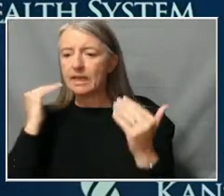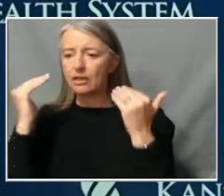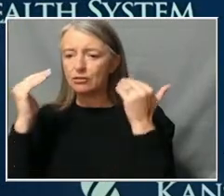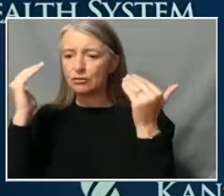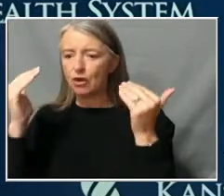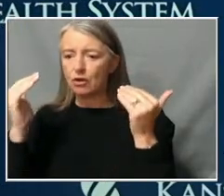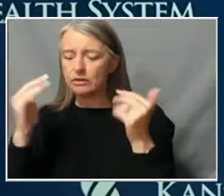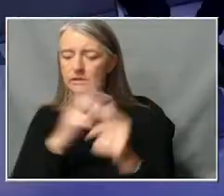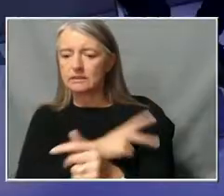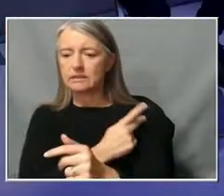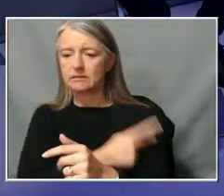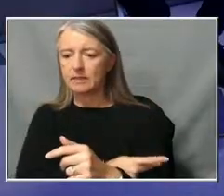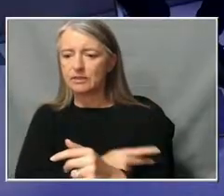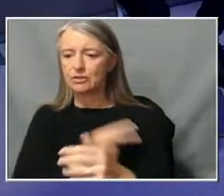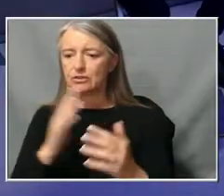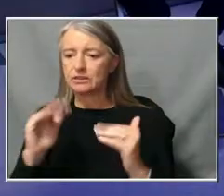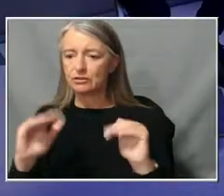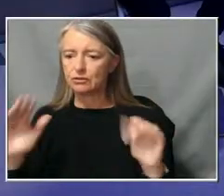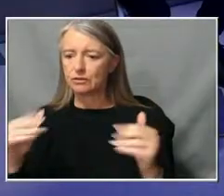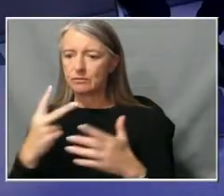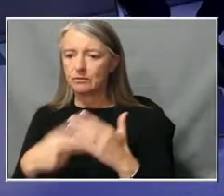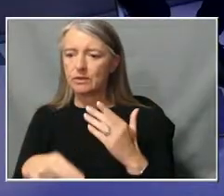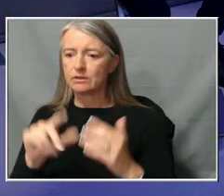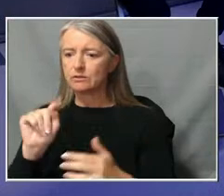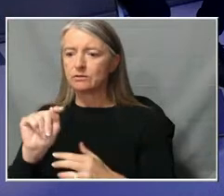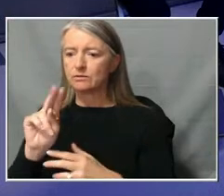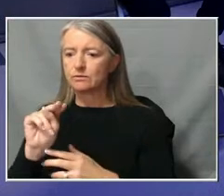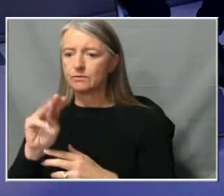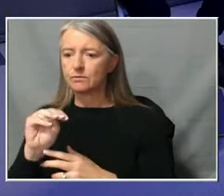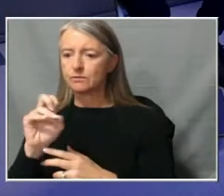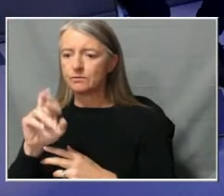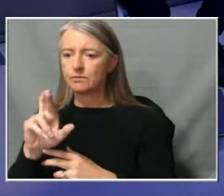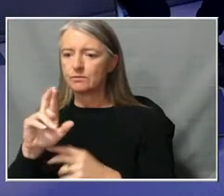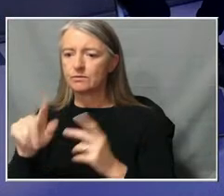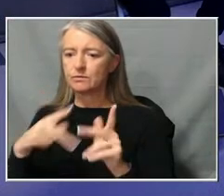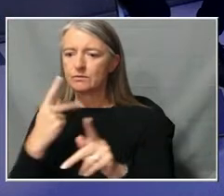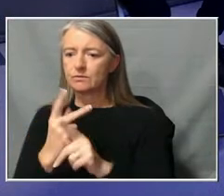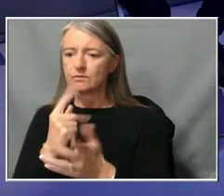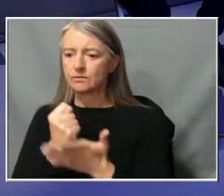of the program. What type of tumors and cancers are you treating?